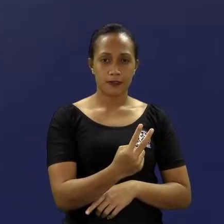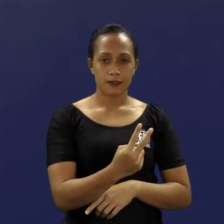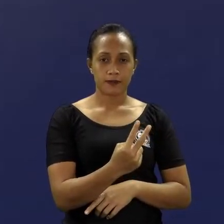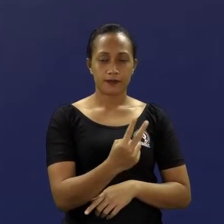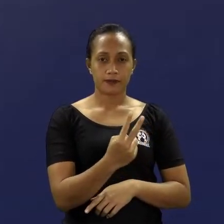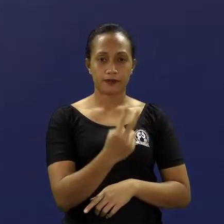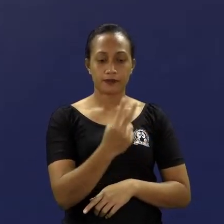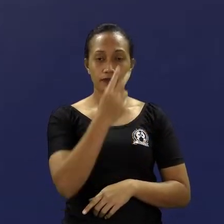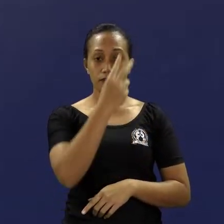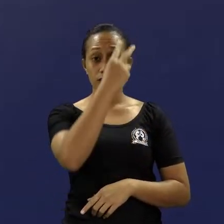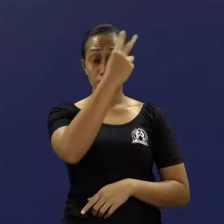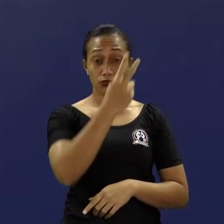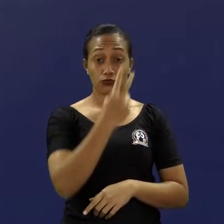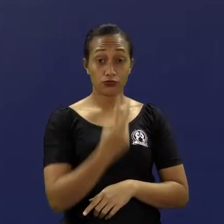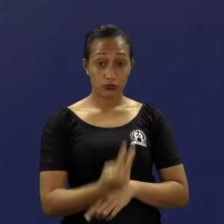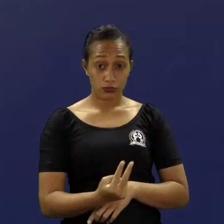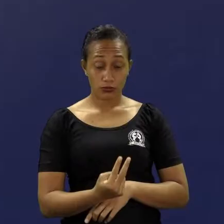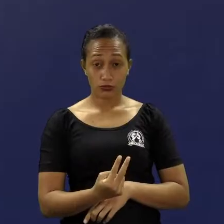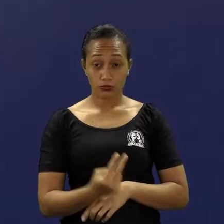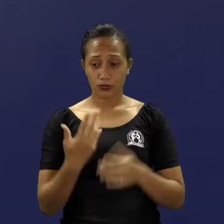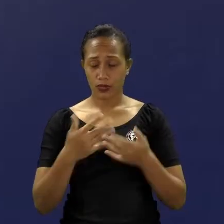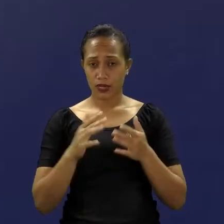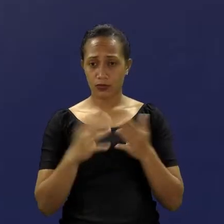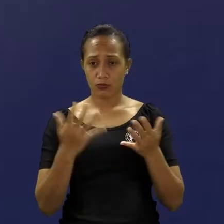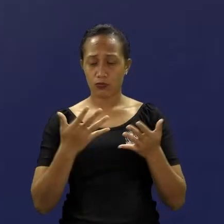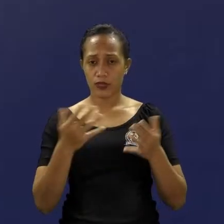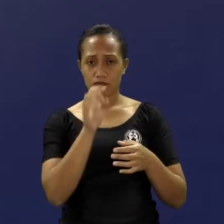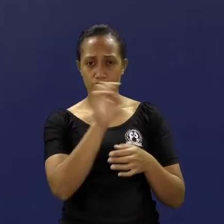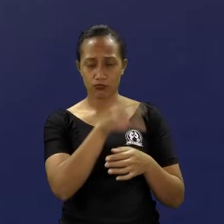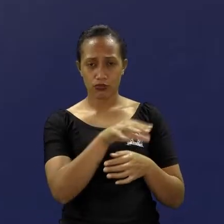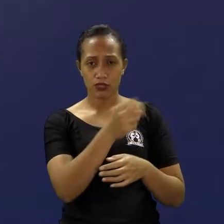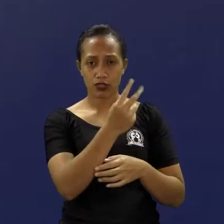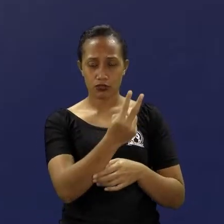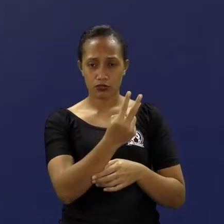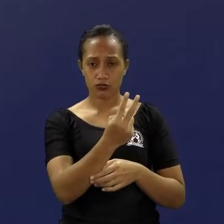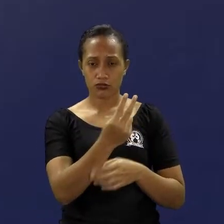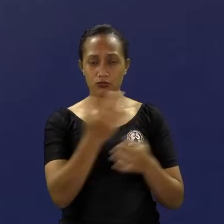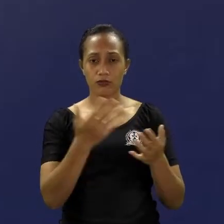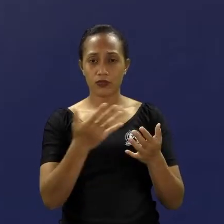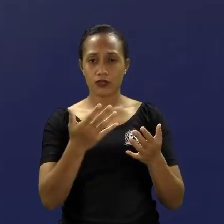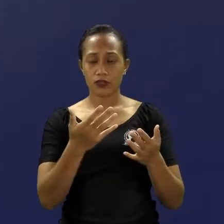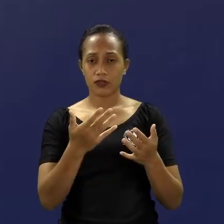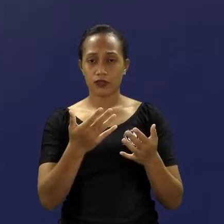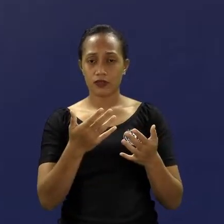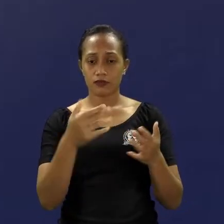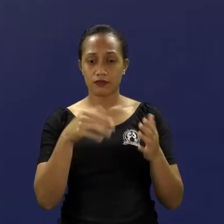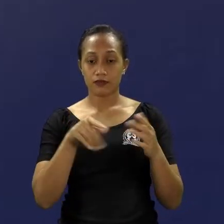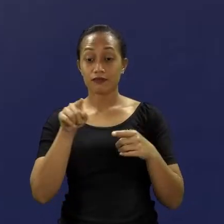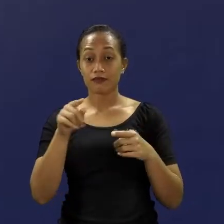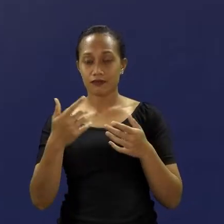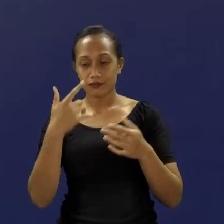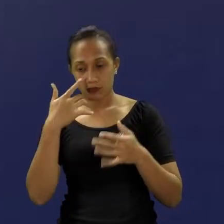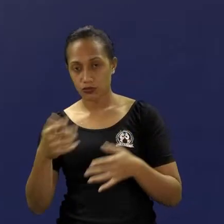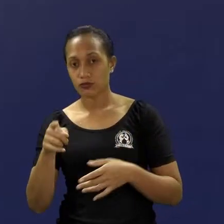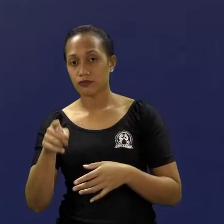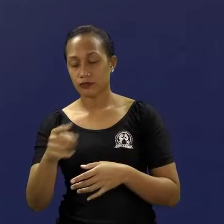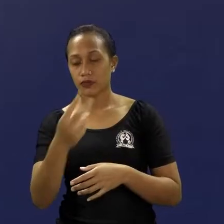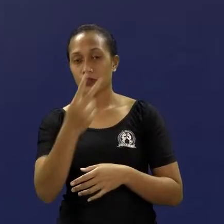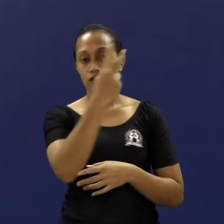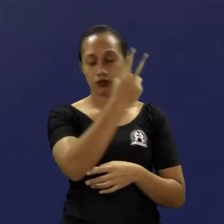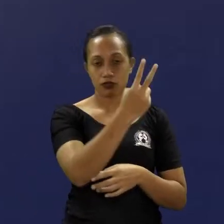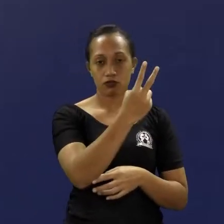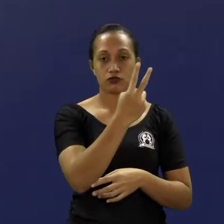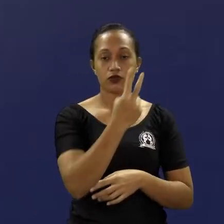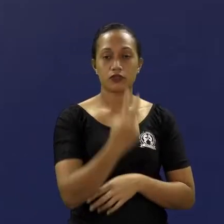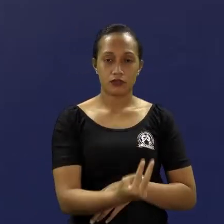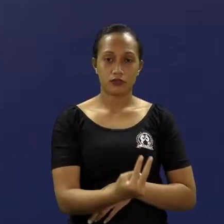2 over 2. How we place the 2? We place it in this way. Lua o vai